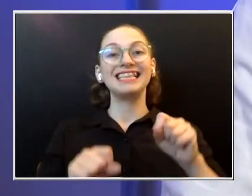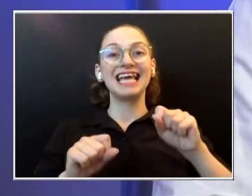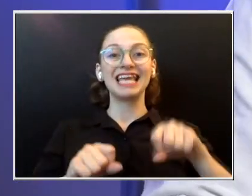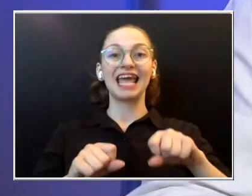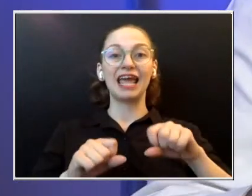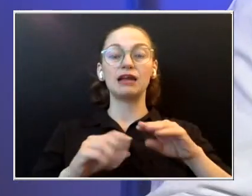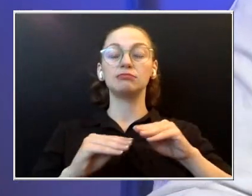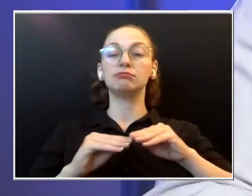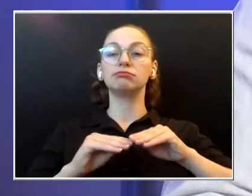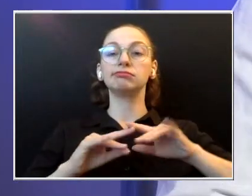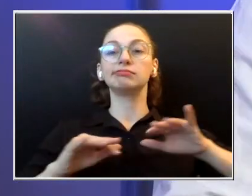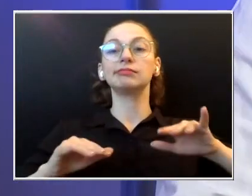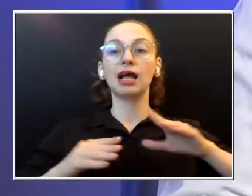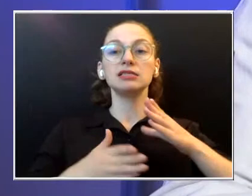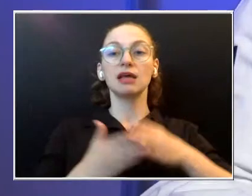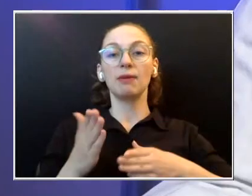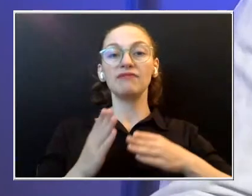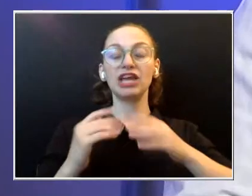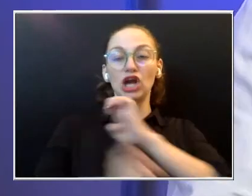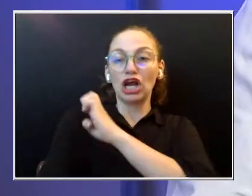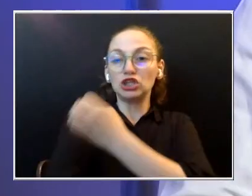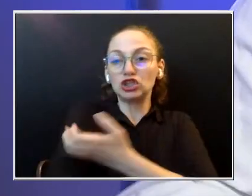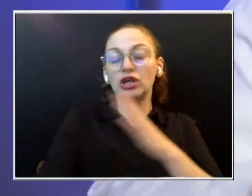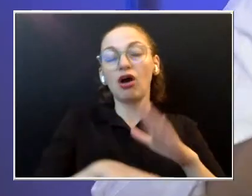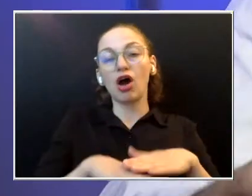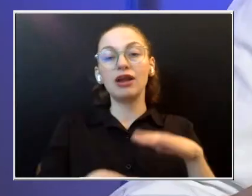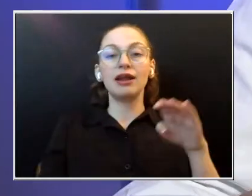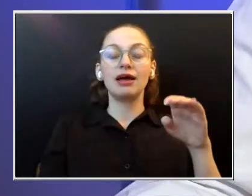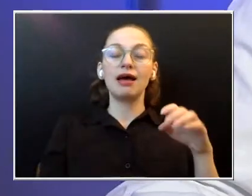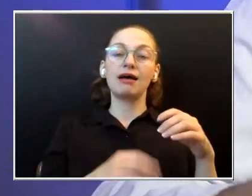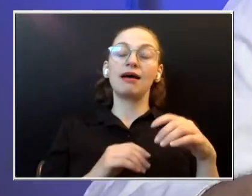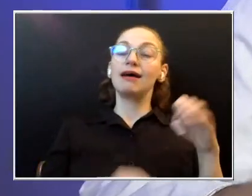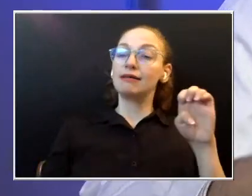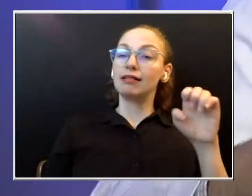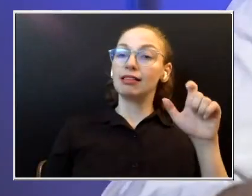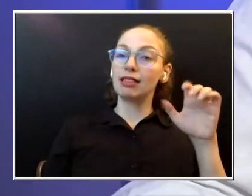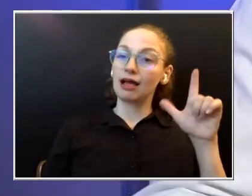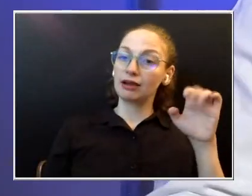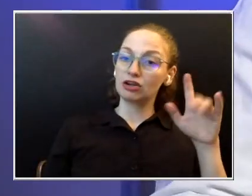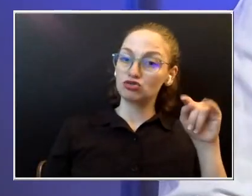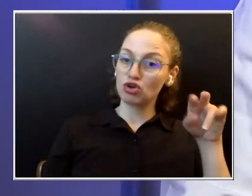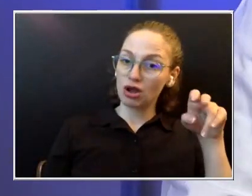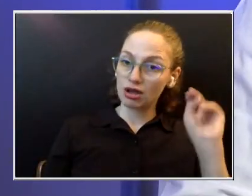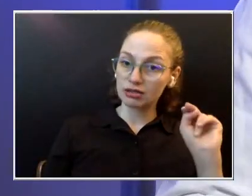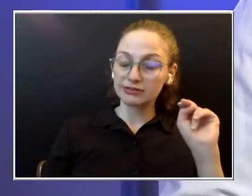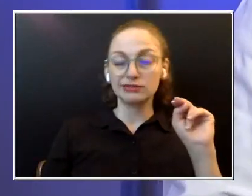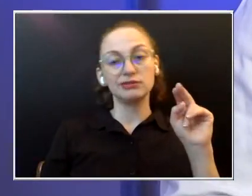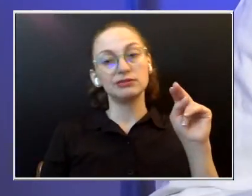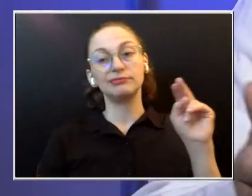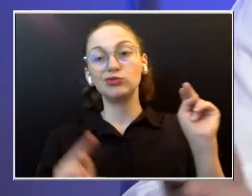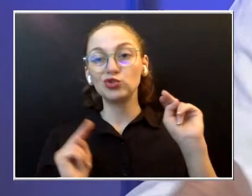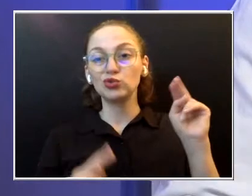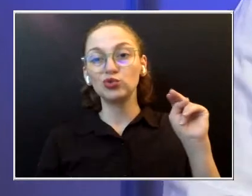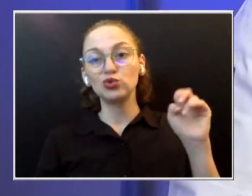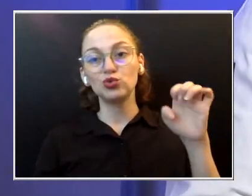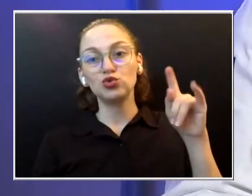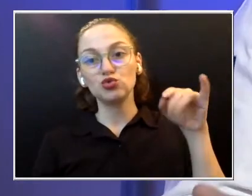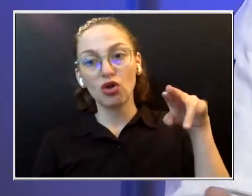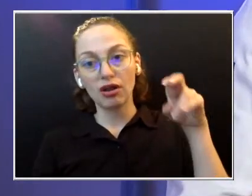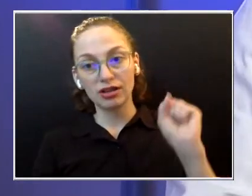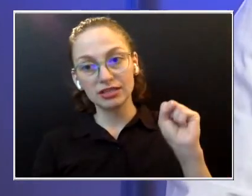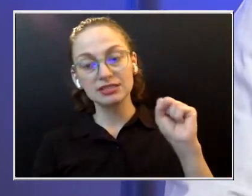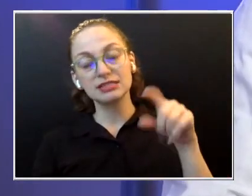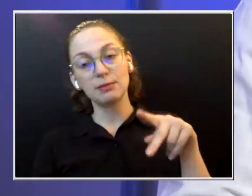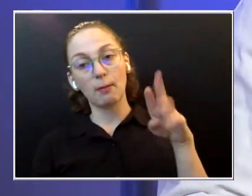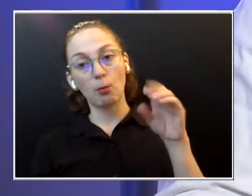electrons, maybe some neutrons and photons that they're passing through, and then that will depart energy within the tissue itself. But the problem is with photons, they keep